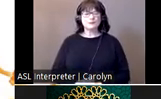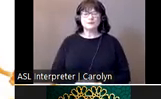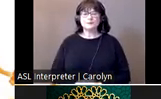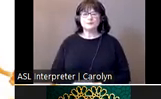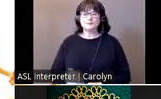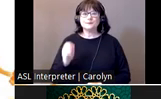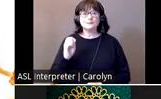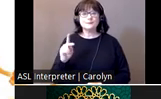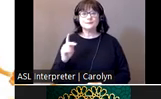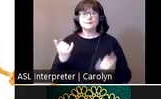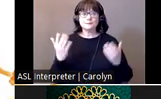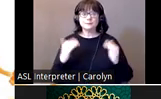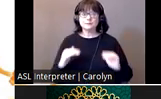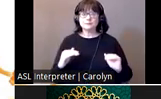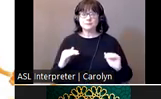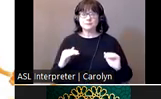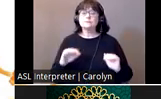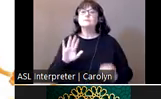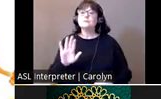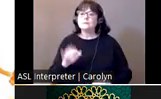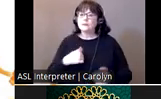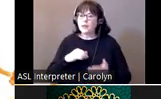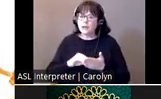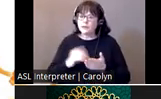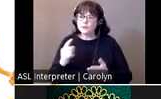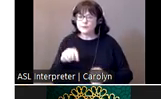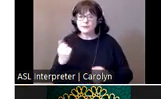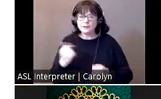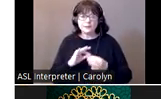Okay, moving along. I learned something else about badges.